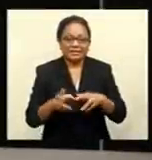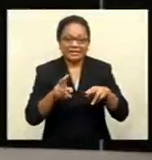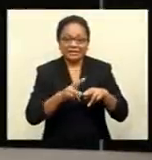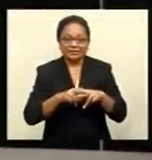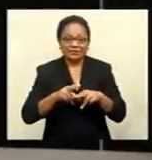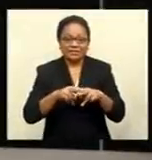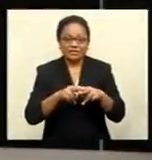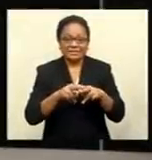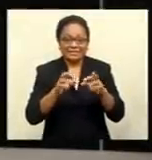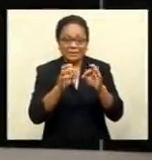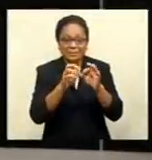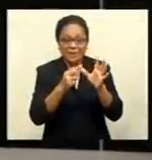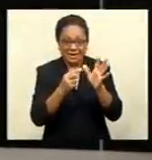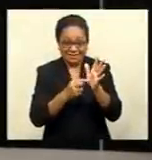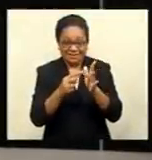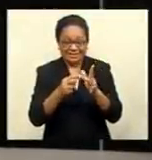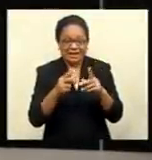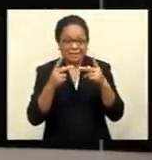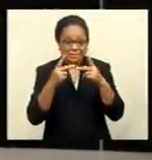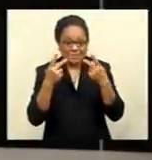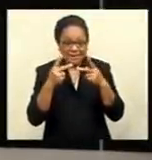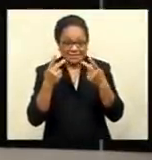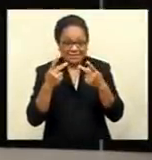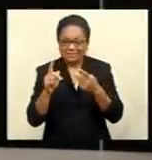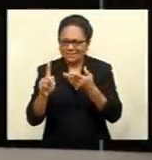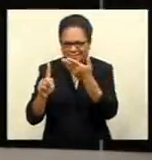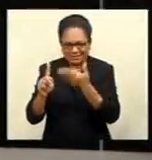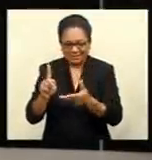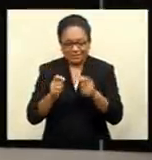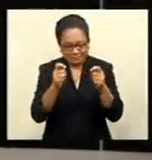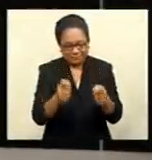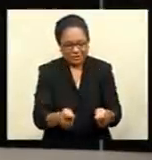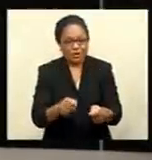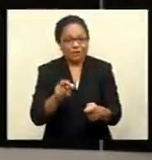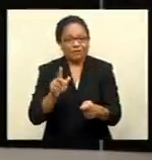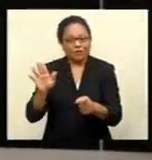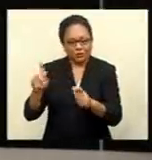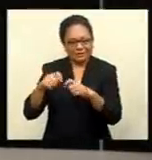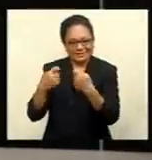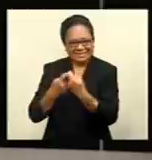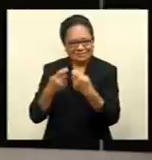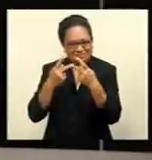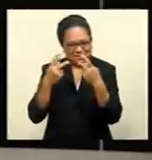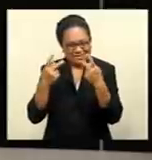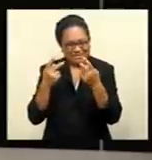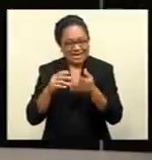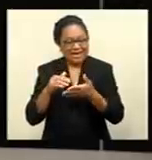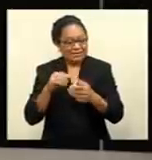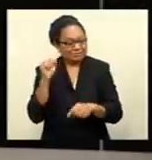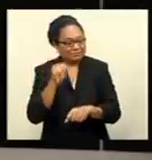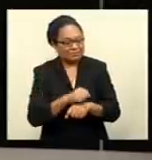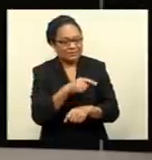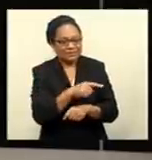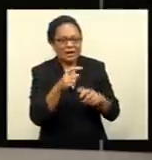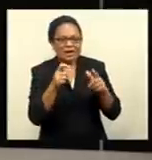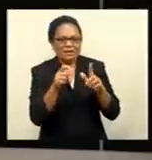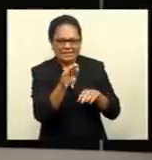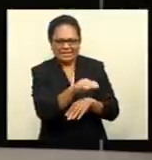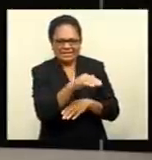and Panthers hooker Apisai Koroisau scored a try for Penrith Panthers to help take down the Parramatta